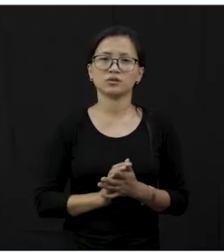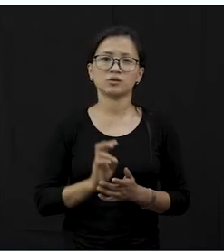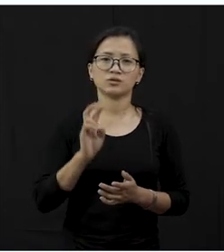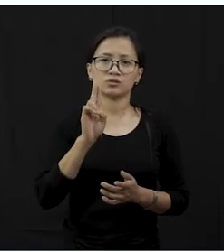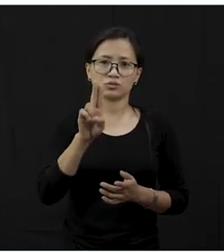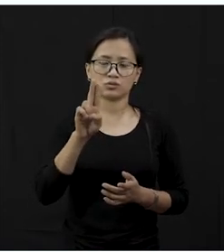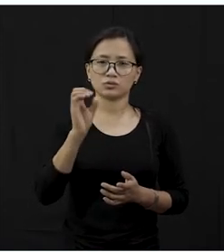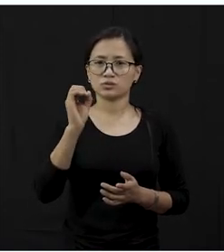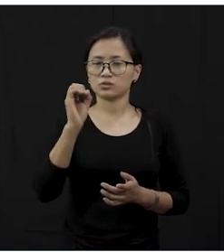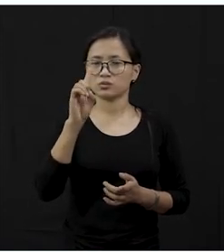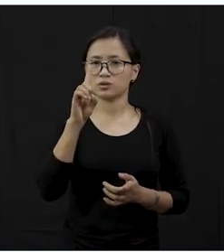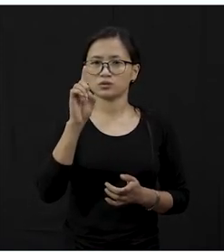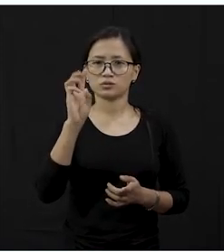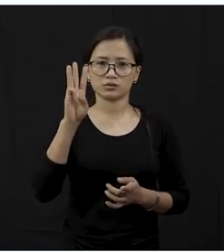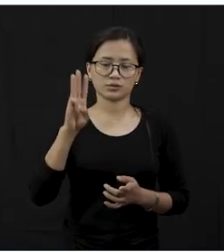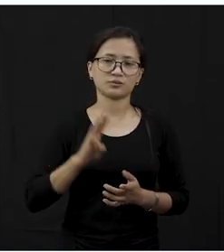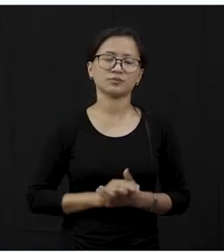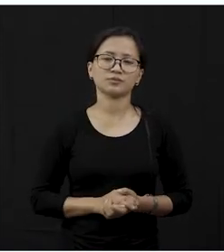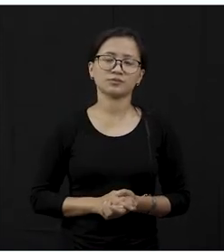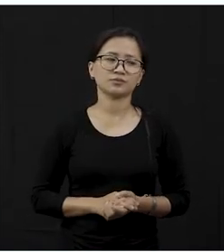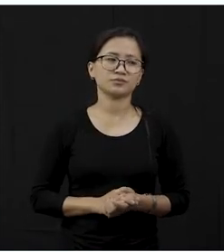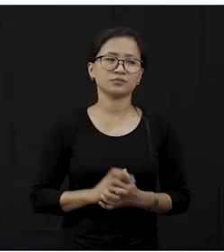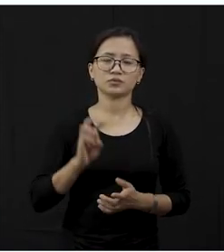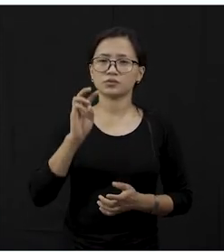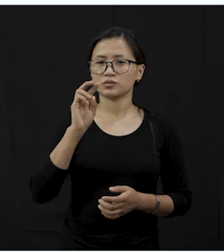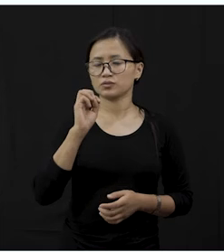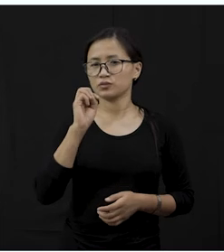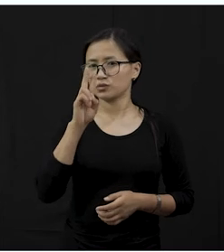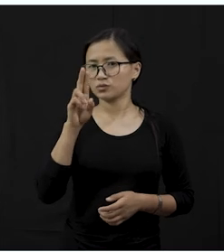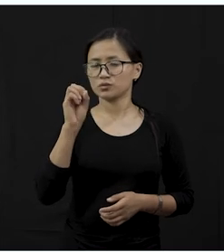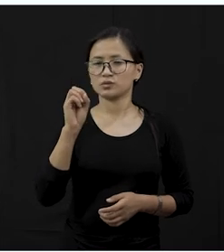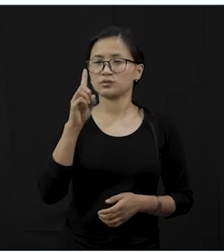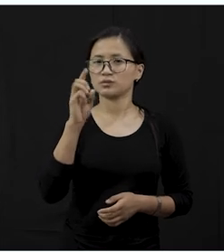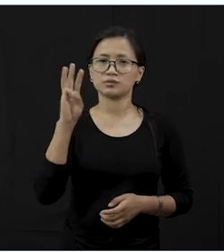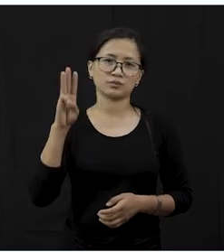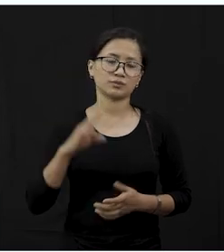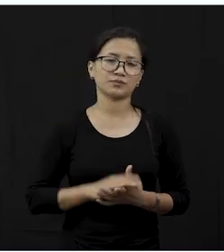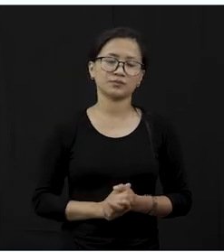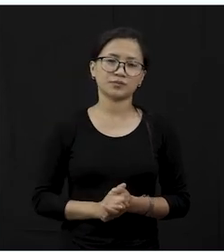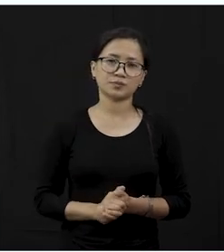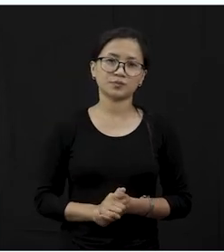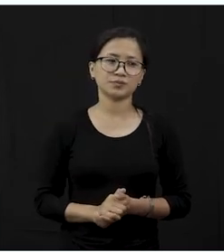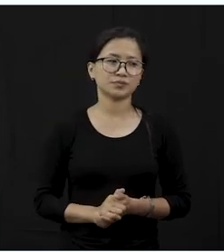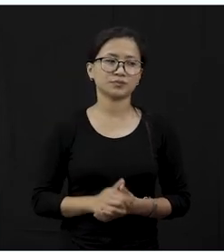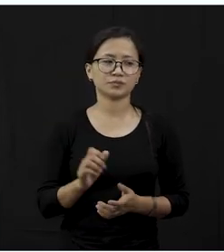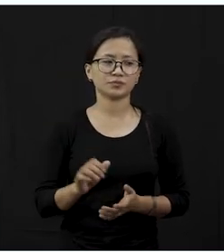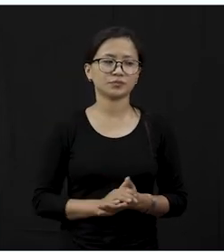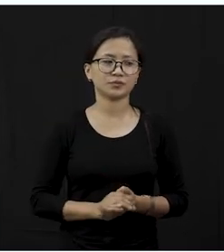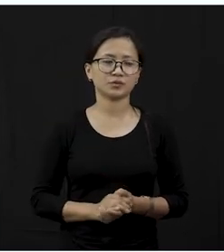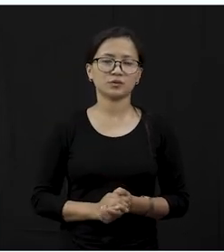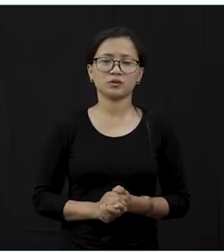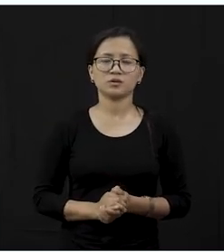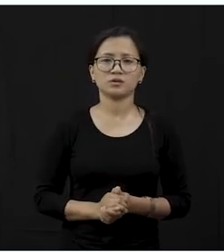2013. Which shows it is 2013. So again, the another